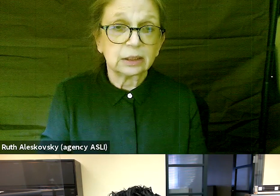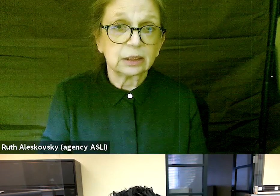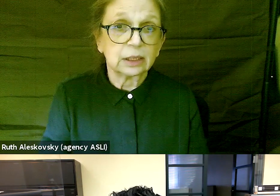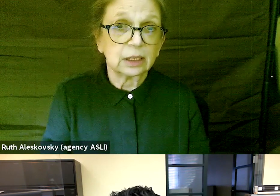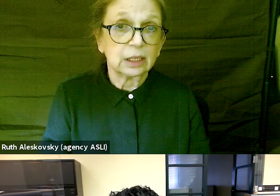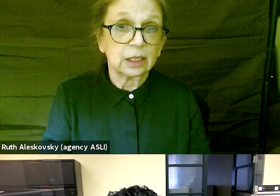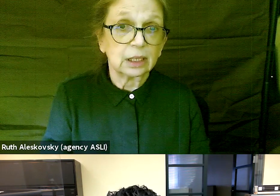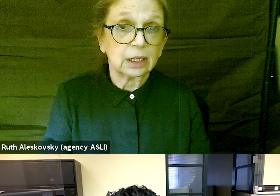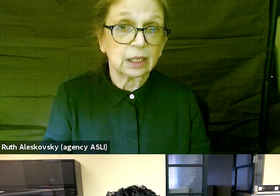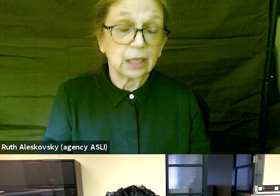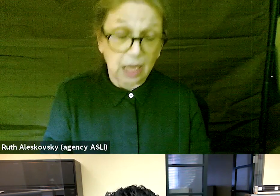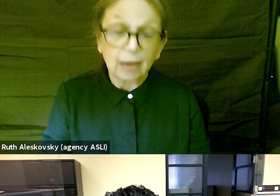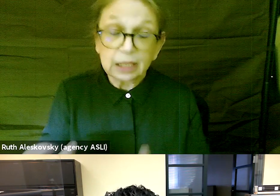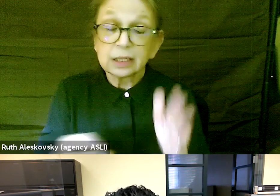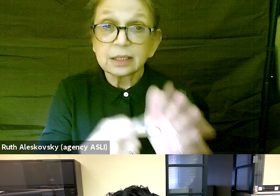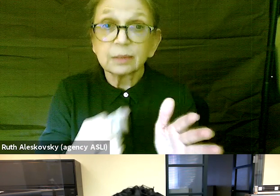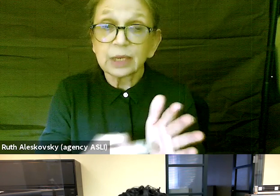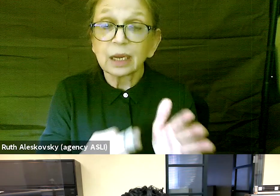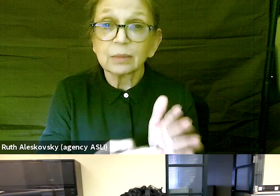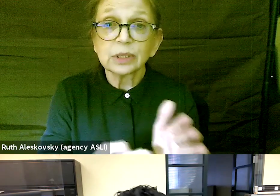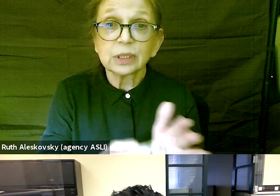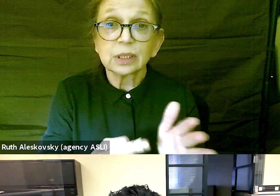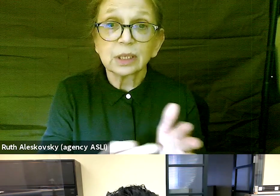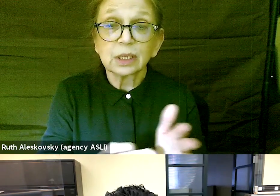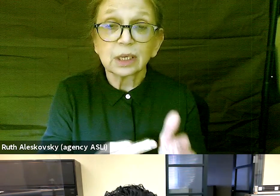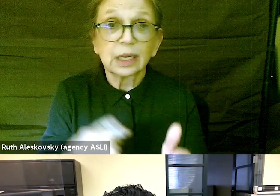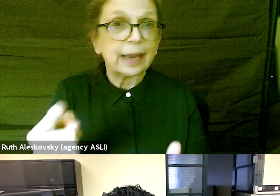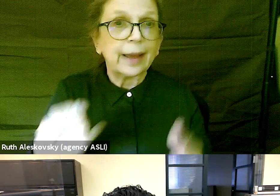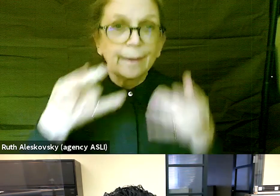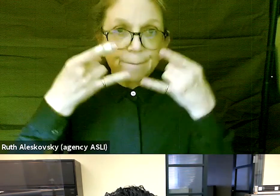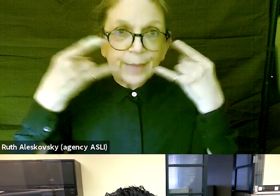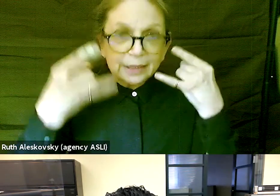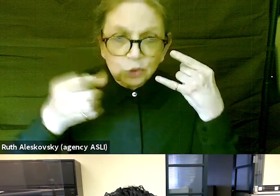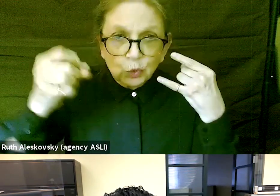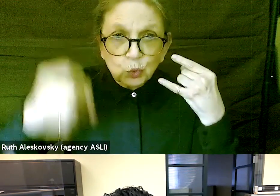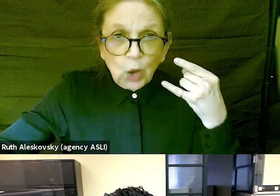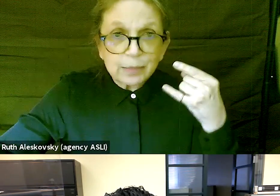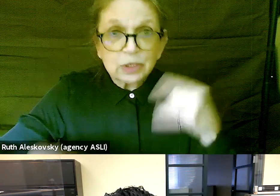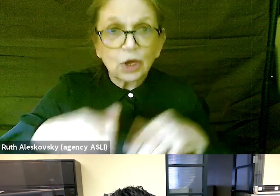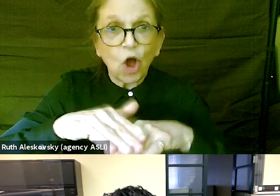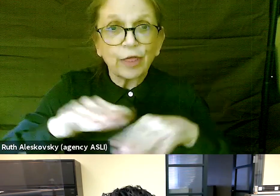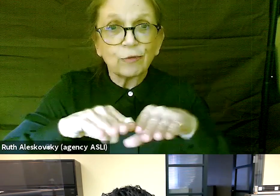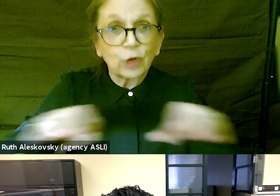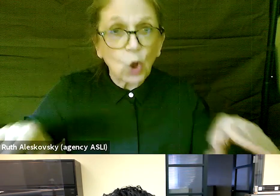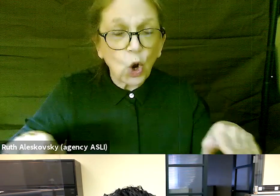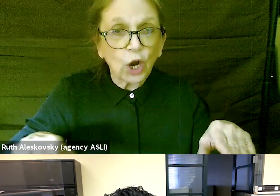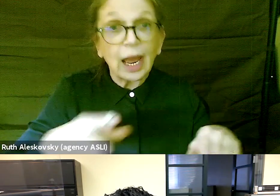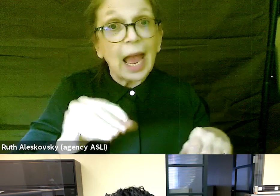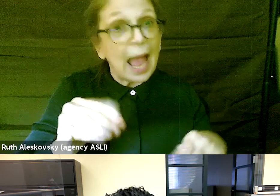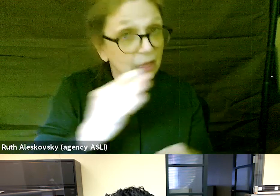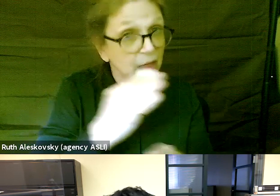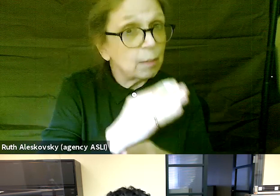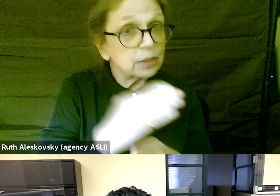there have been times when, say it drops on the floor and the bus driver is nice enough to give me one, but it's not a guarantee.